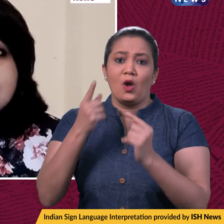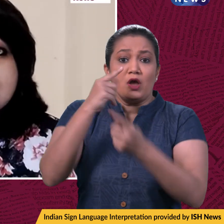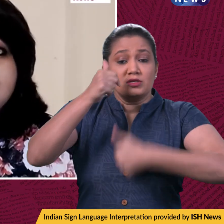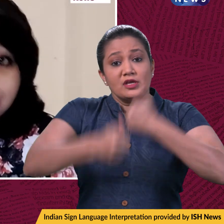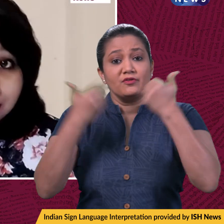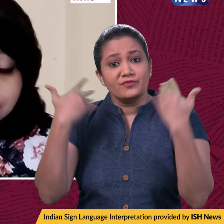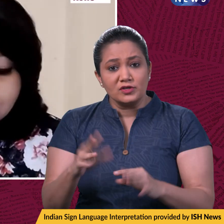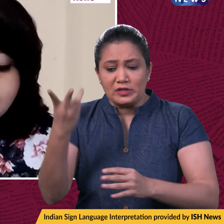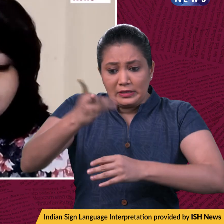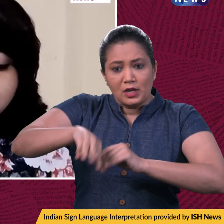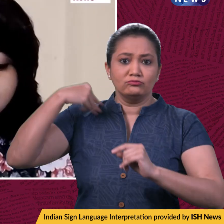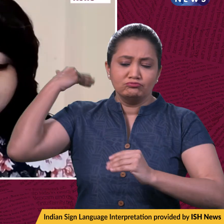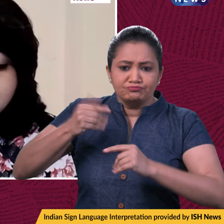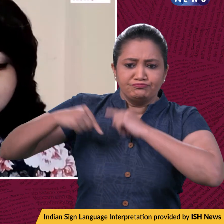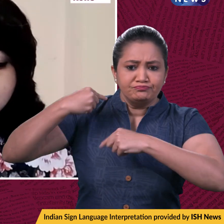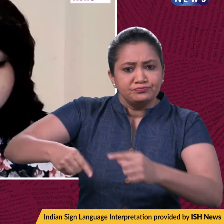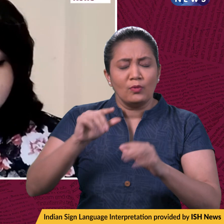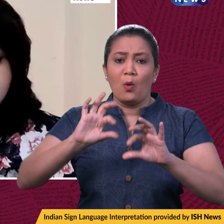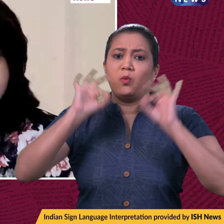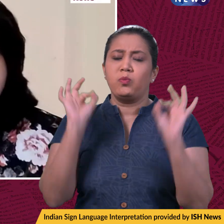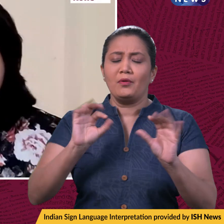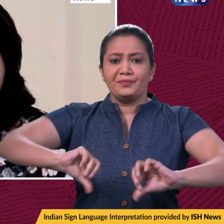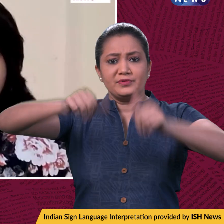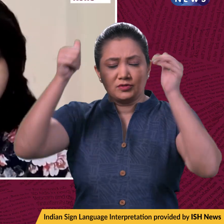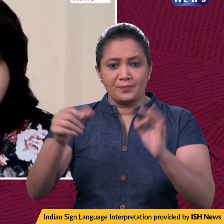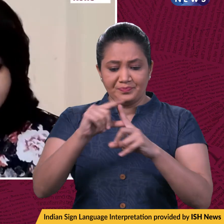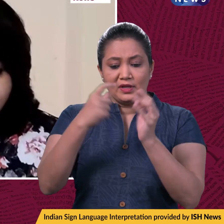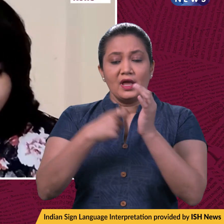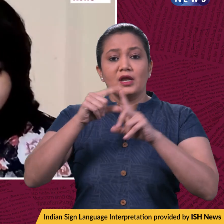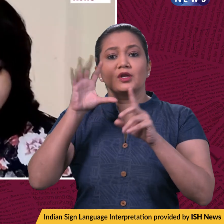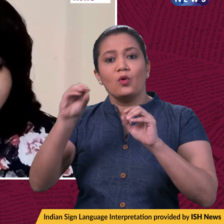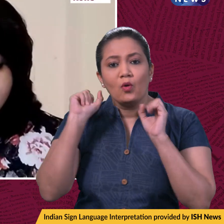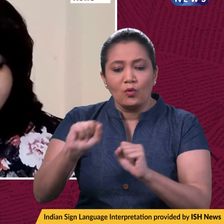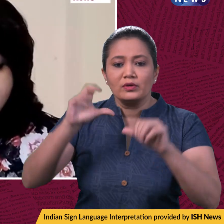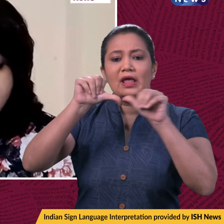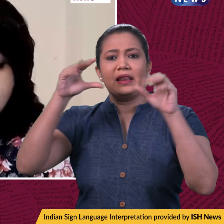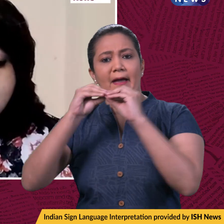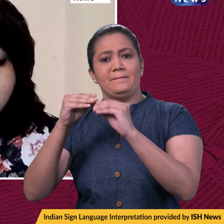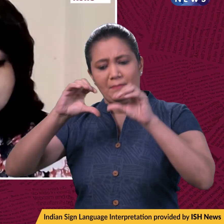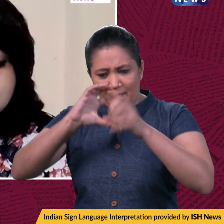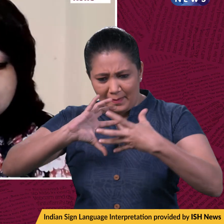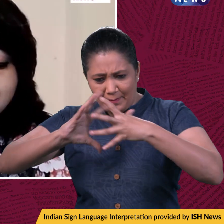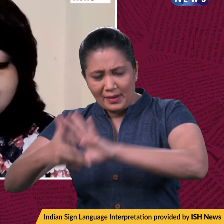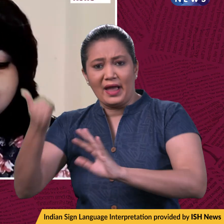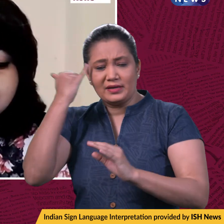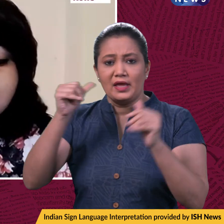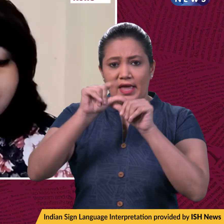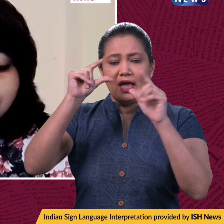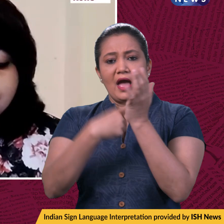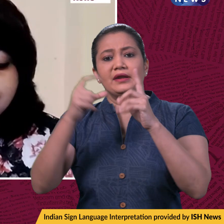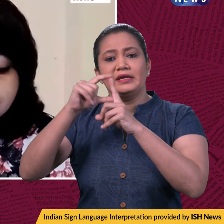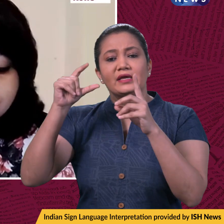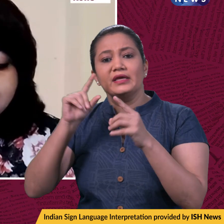in the last 3 days. Now, the system is designed by DRDO's laboratory ARDE, which is